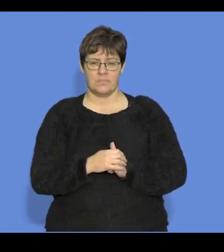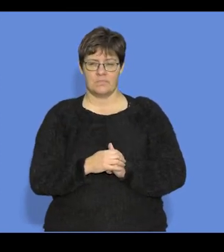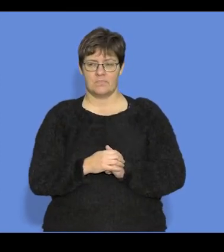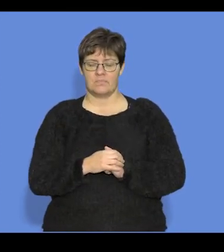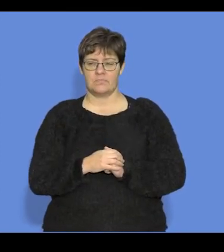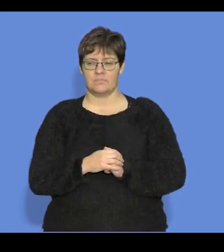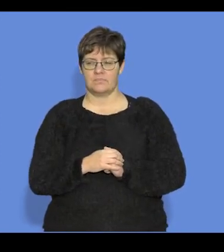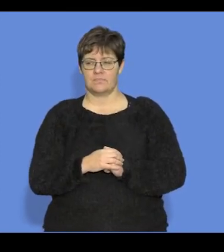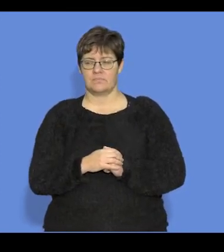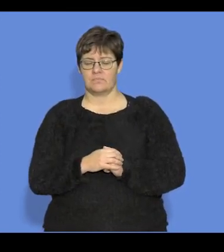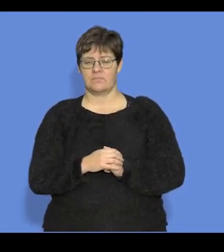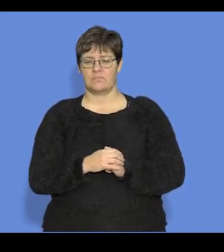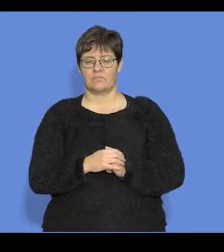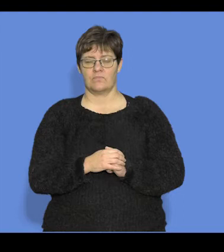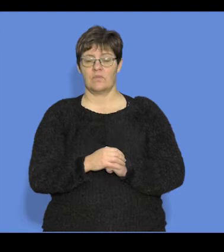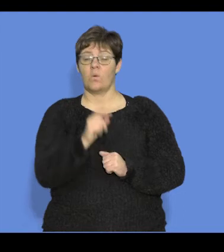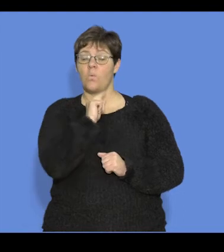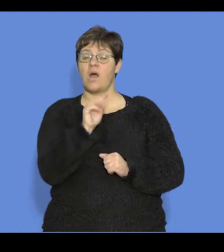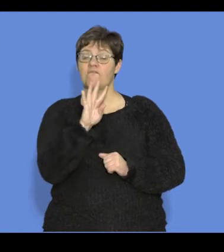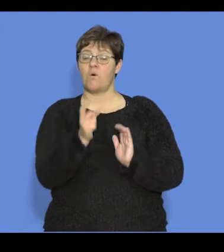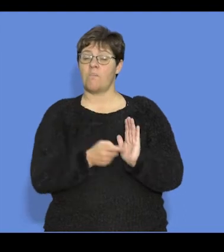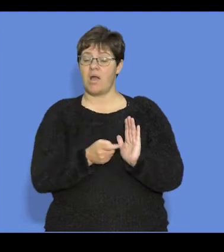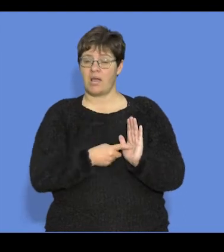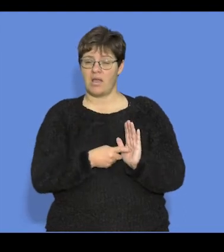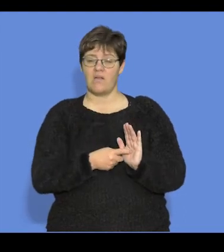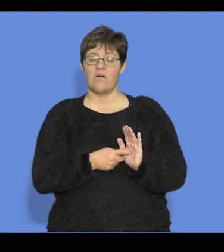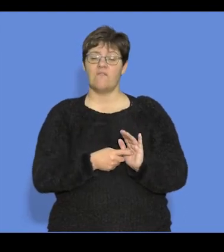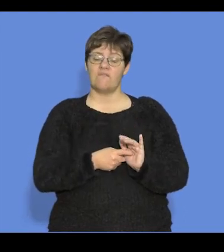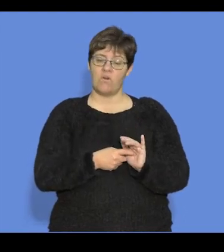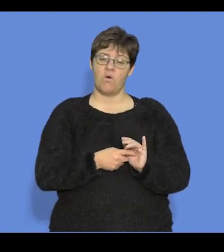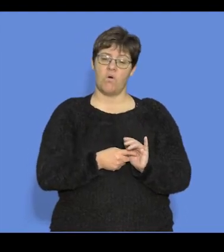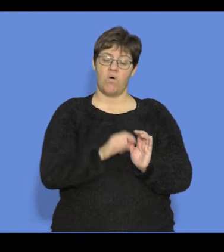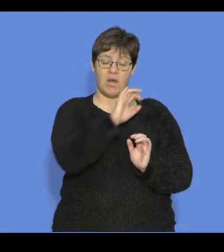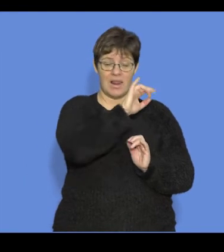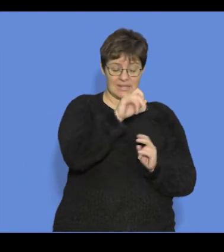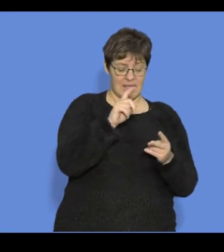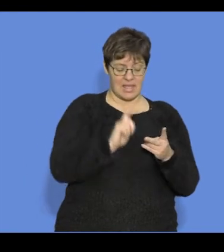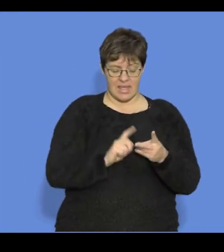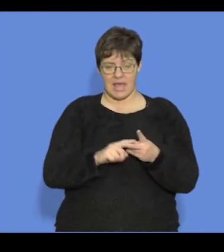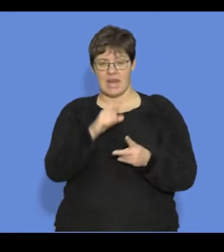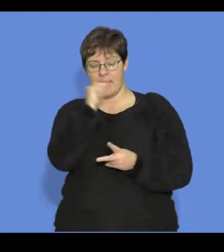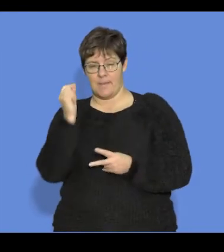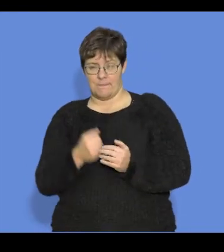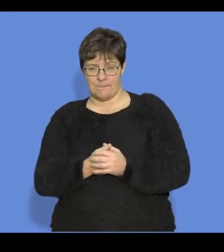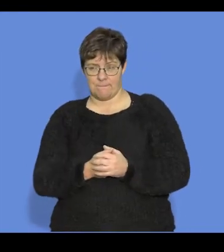And then the reason why it's 4 marks is because there's a mark for the letter and a mark for the name.